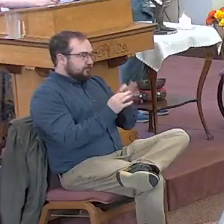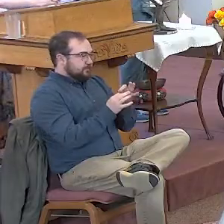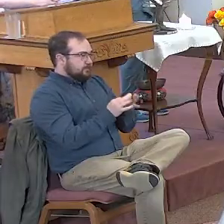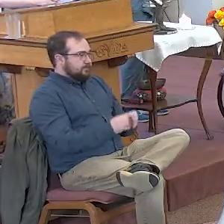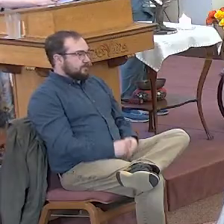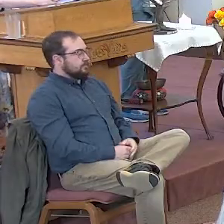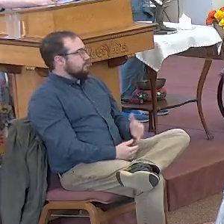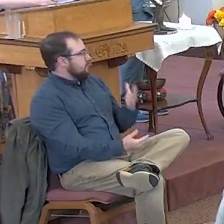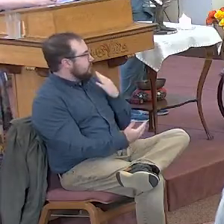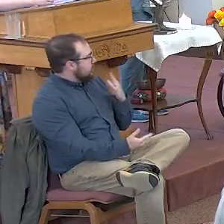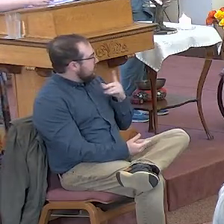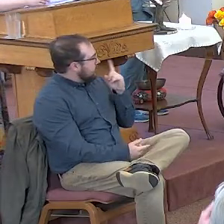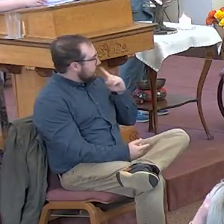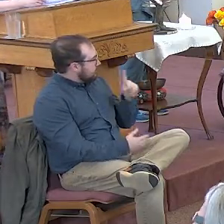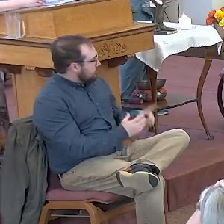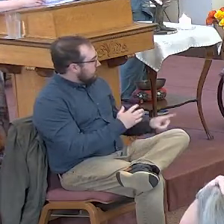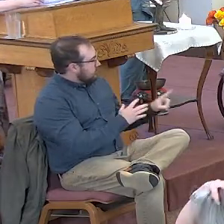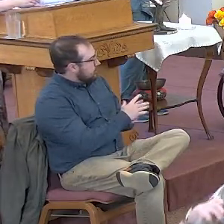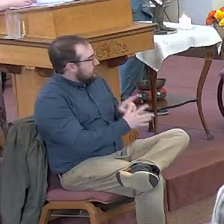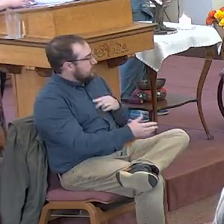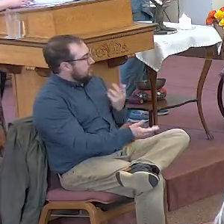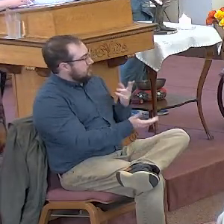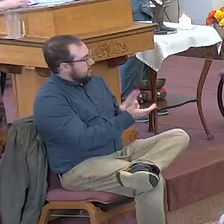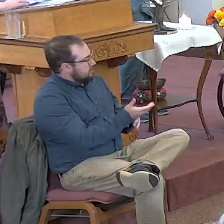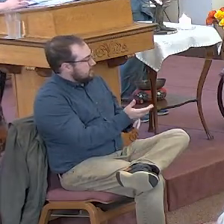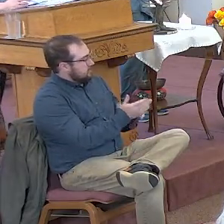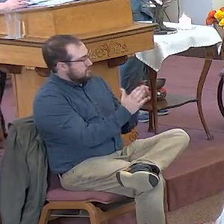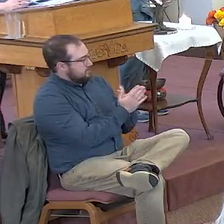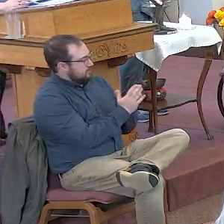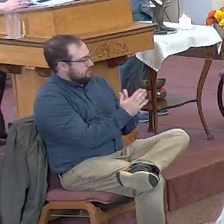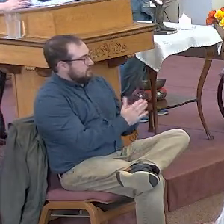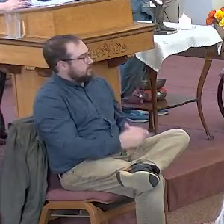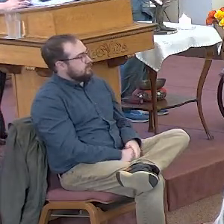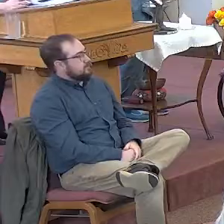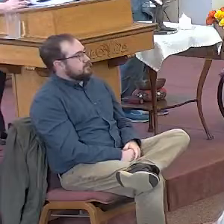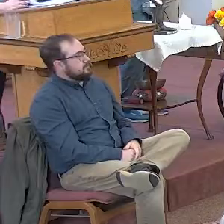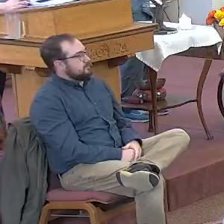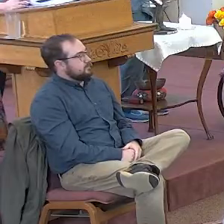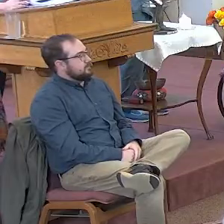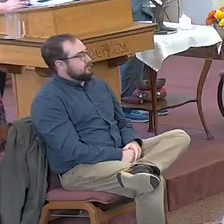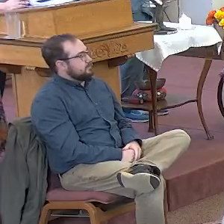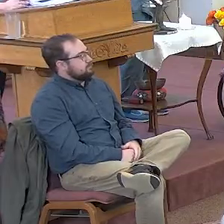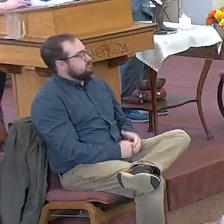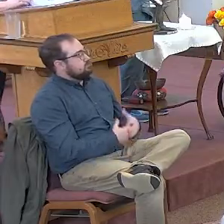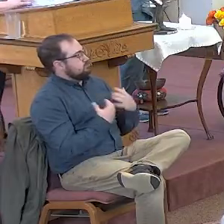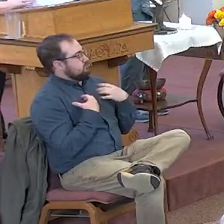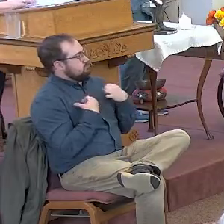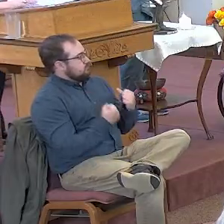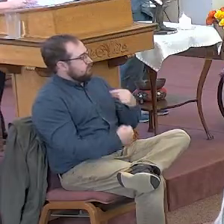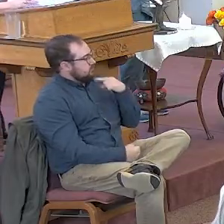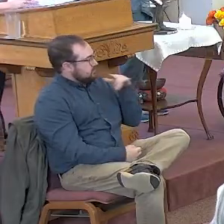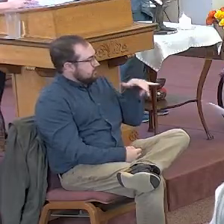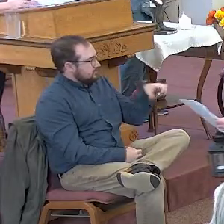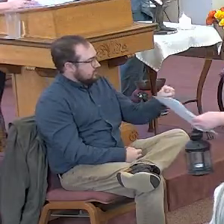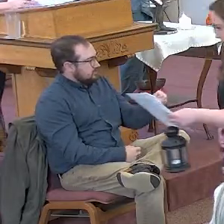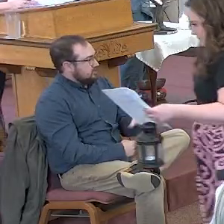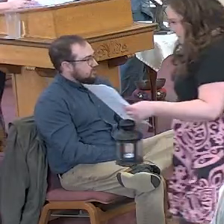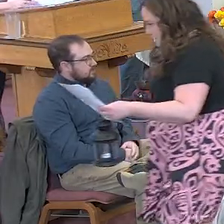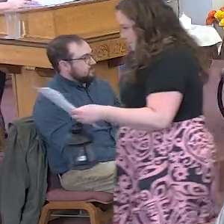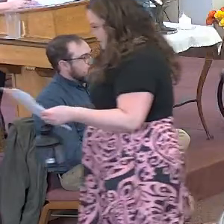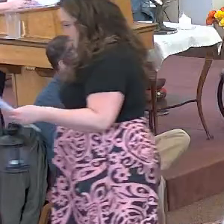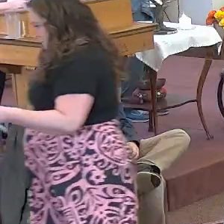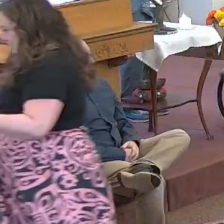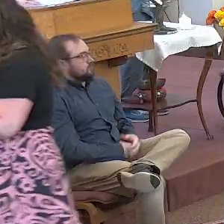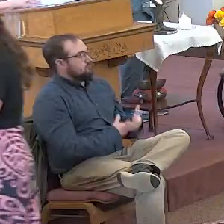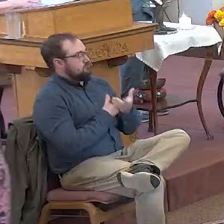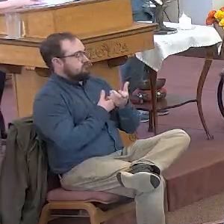Thank you for being here and for signing the membership book. It takes courage to say yes, to trust